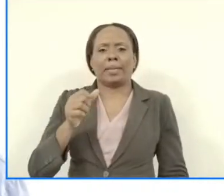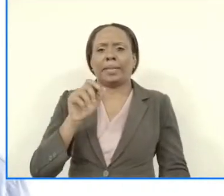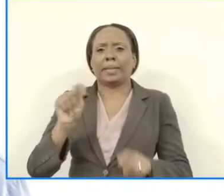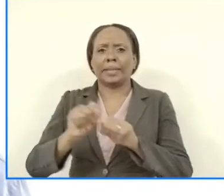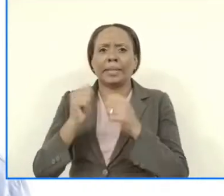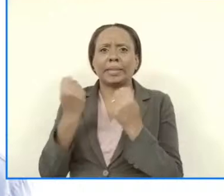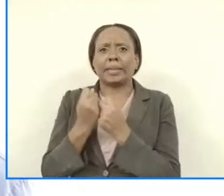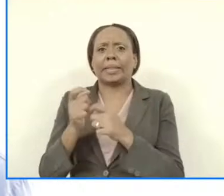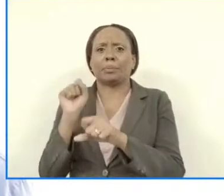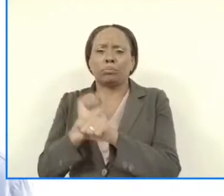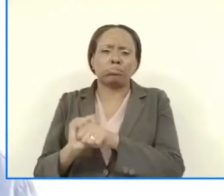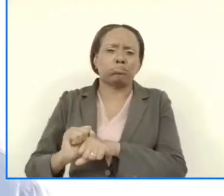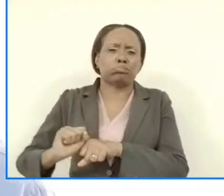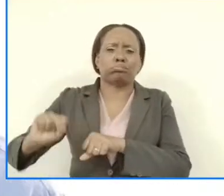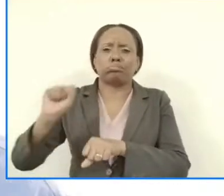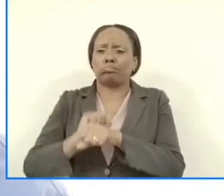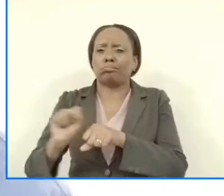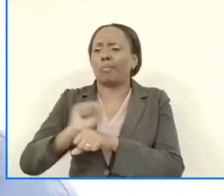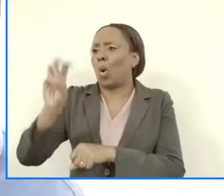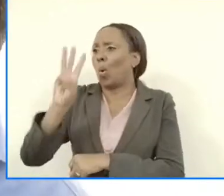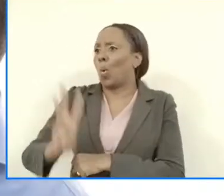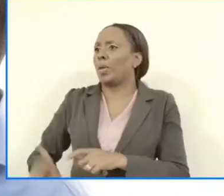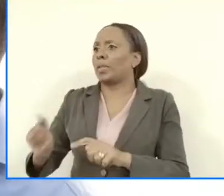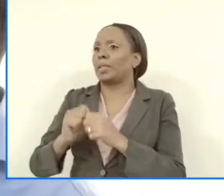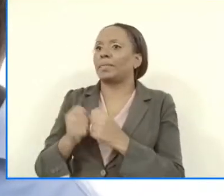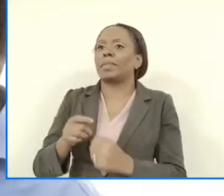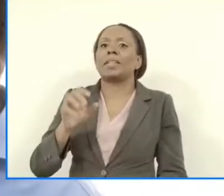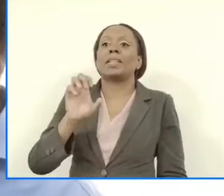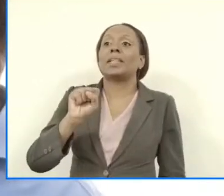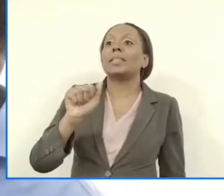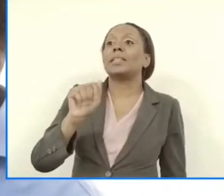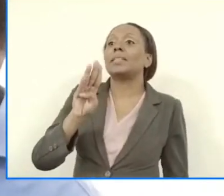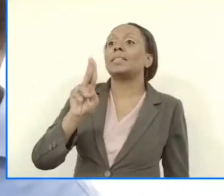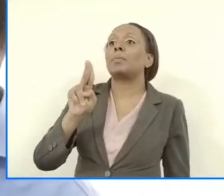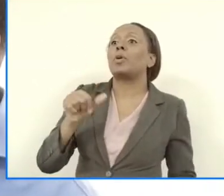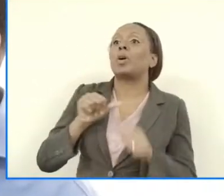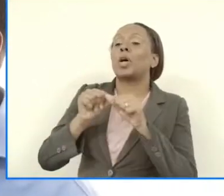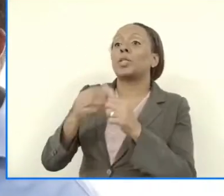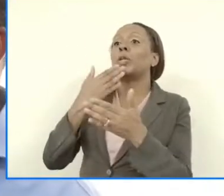who went over and above with this. And I'm going to ask you, Sabu, just keep up the good work.